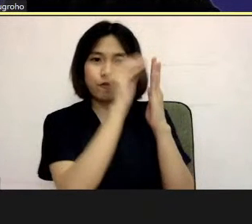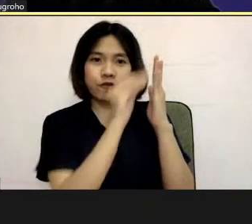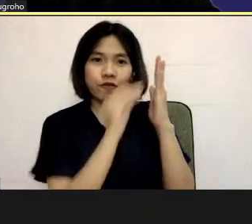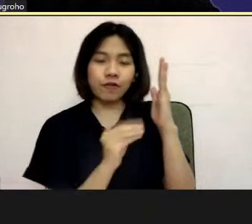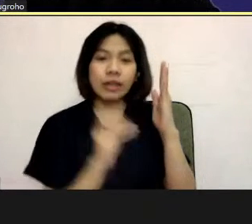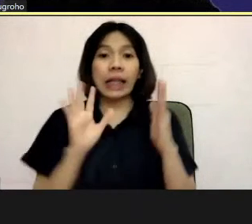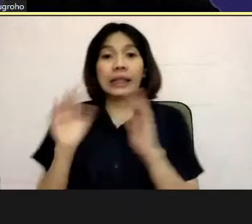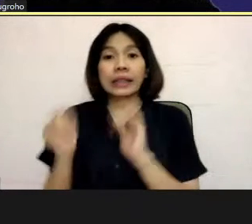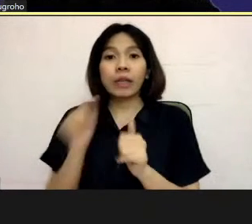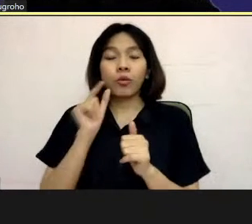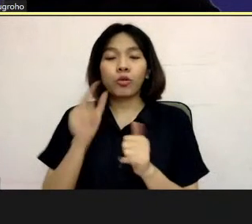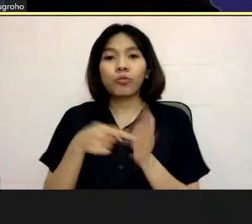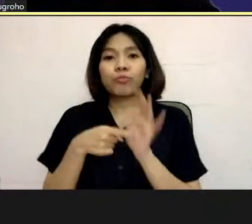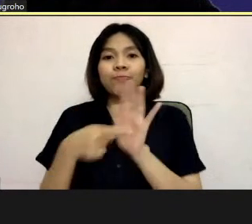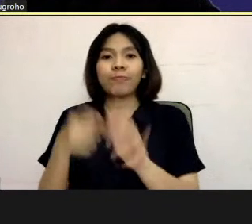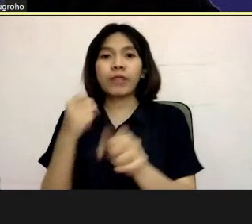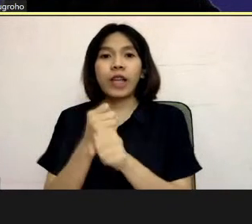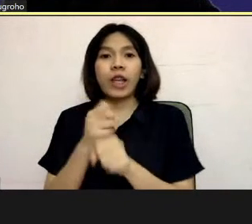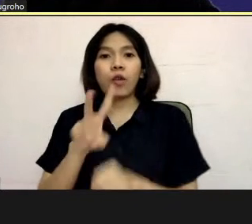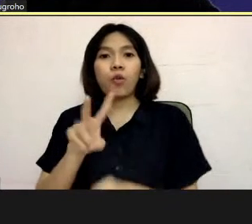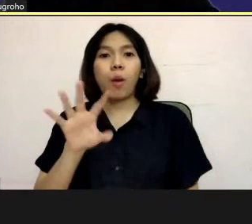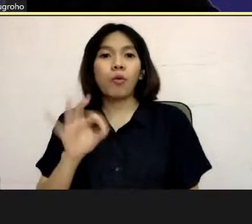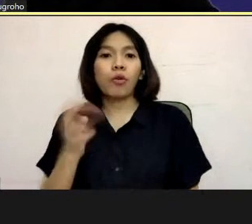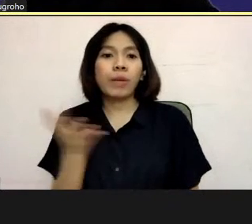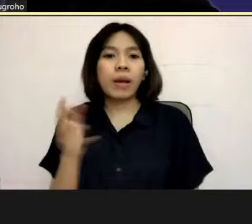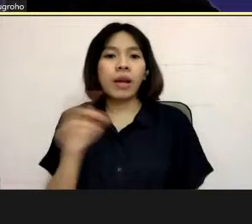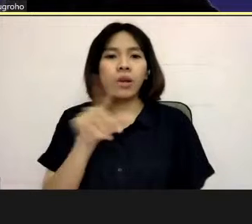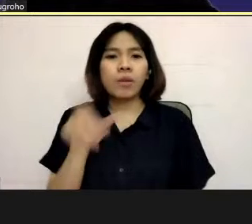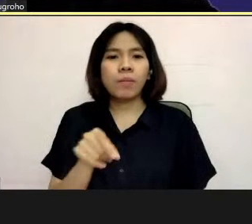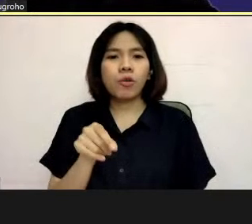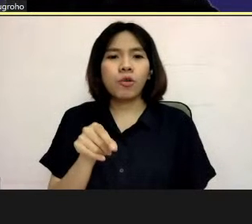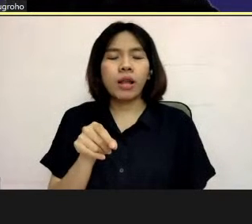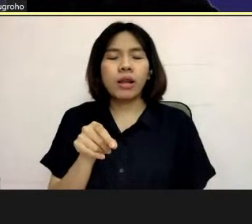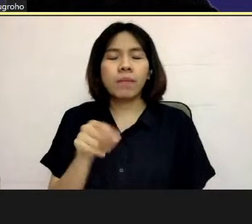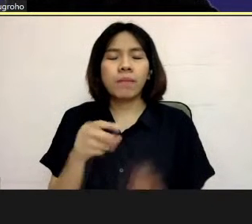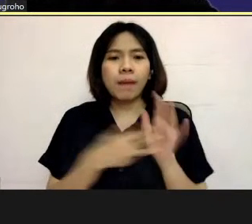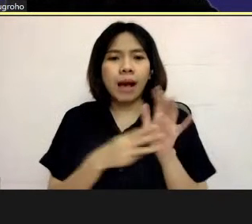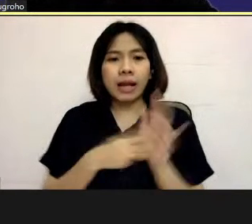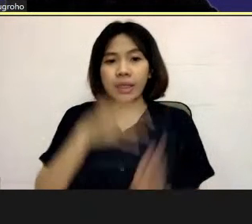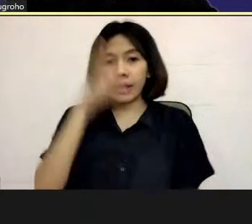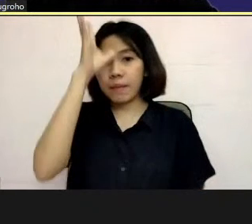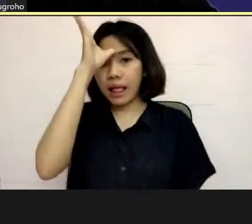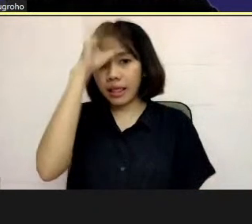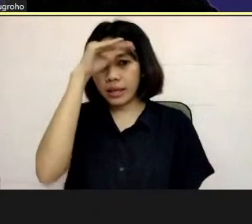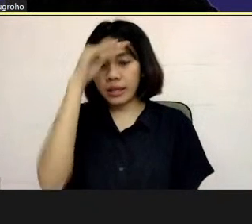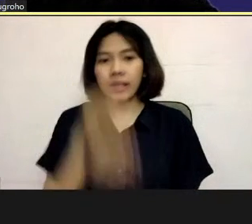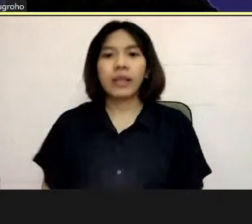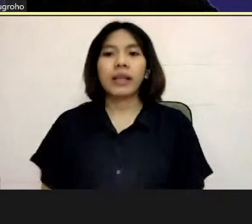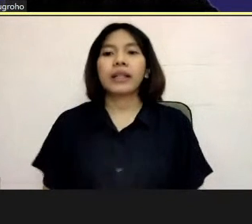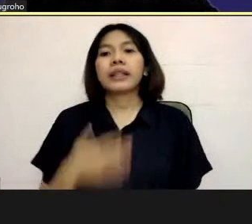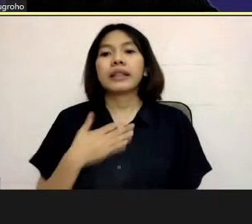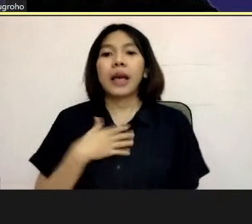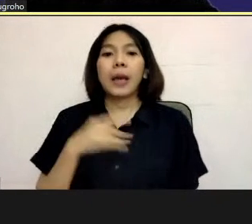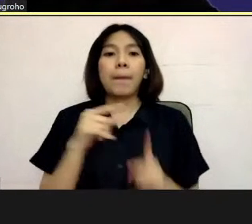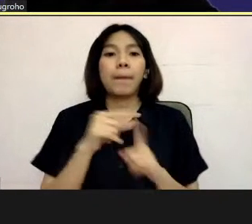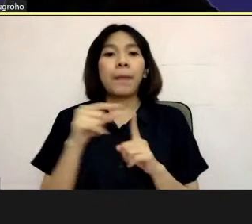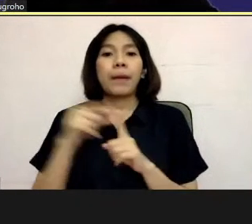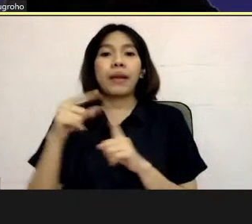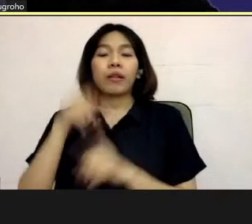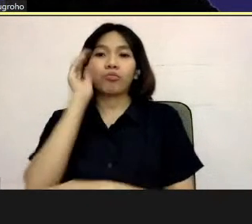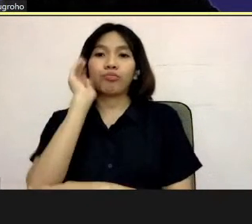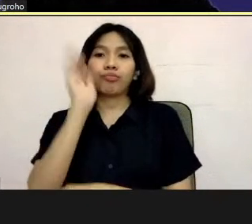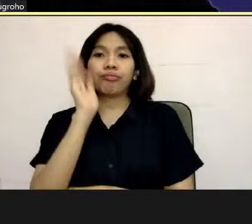Most of my presentation is from the draft document of priority issues developed by the working group. I will add